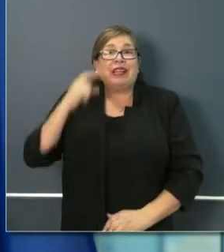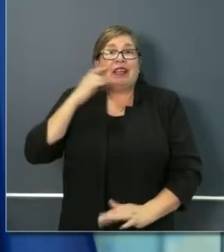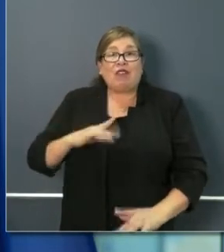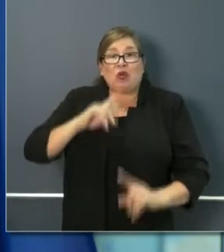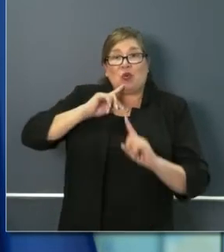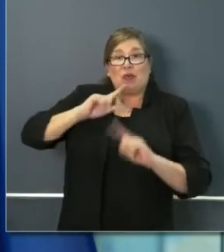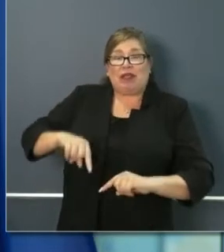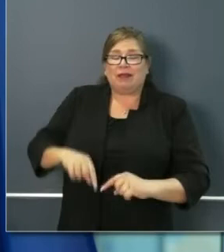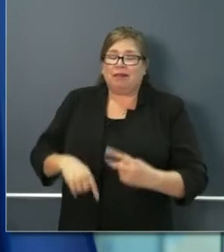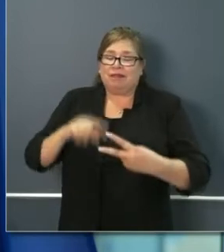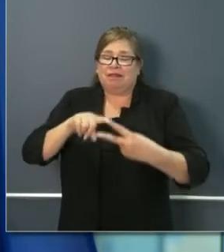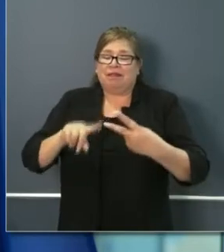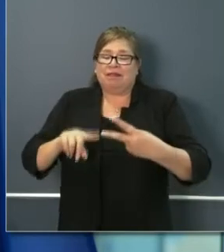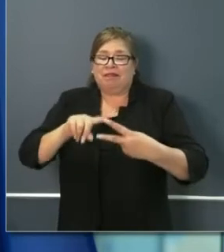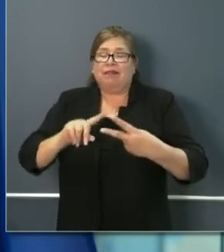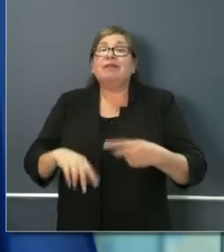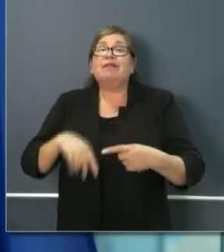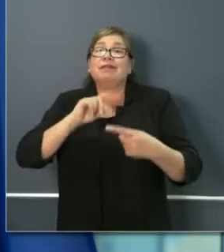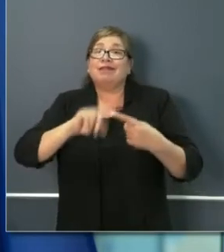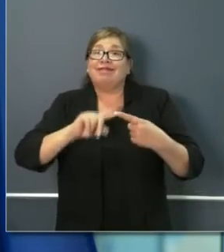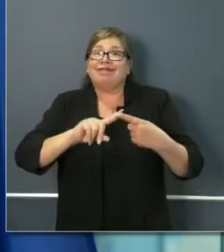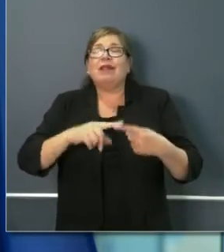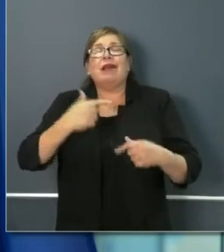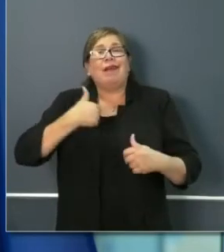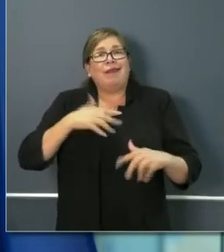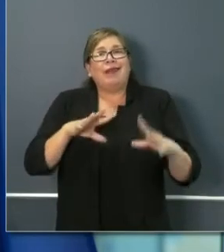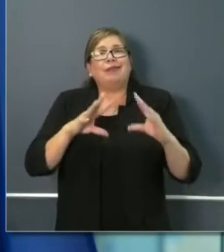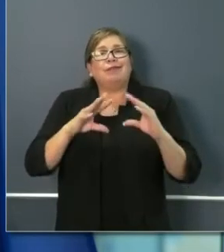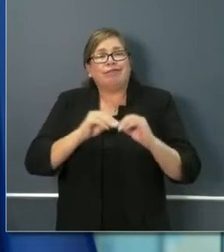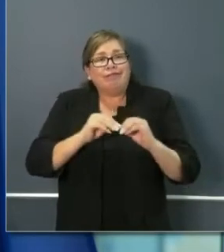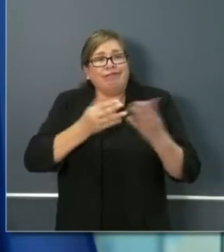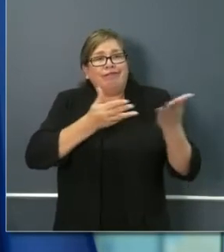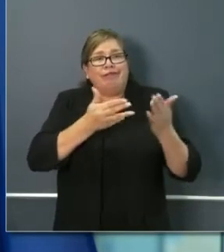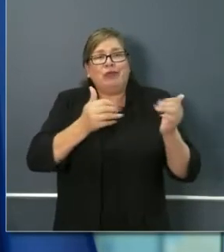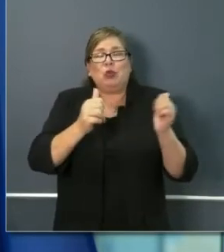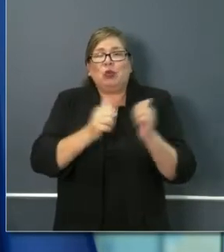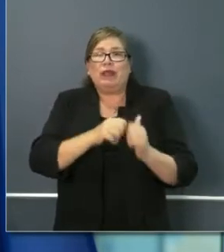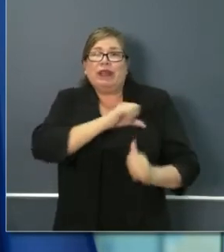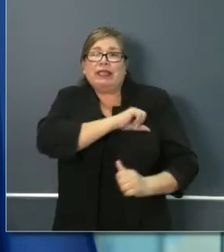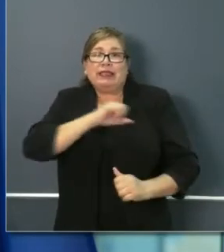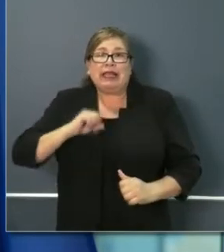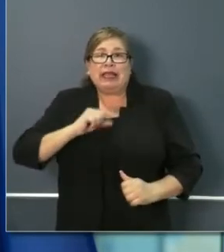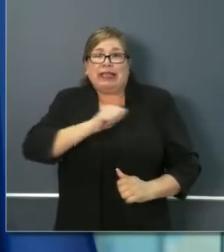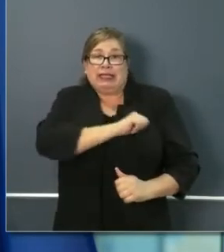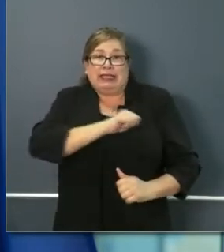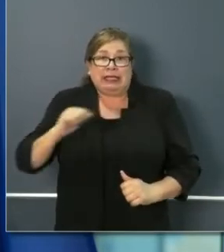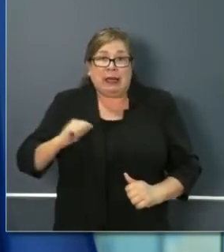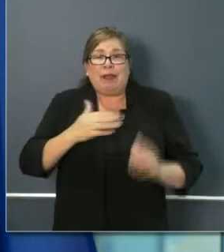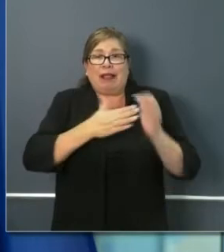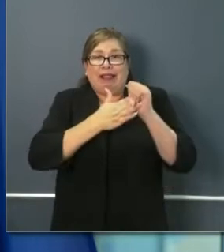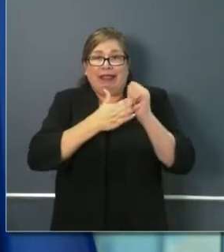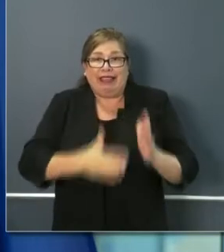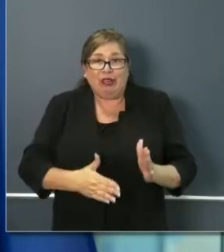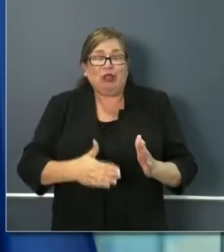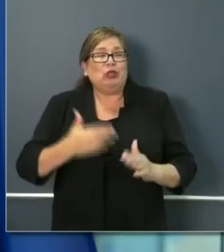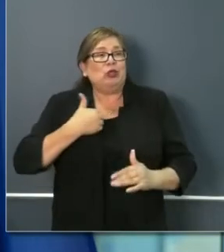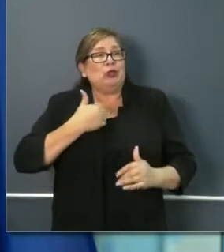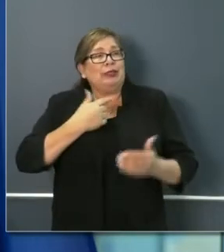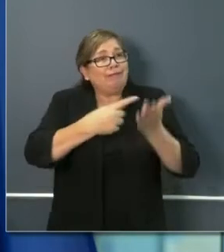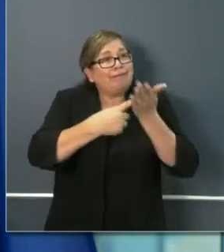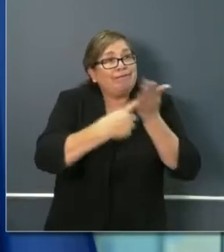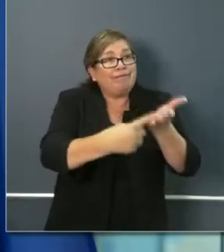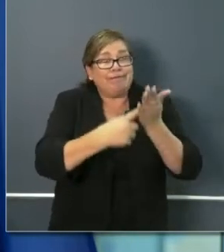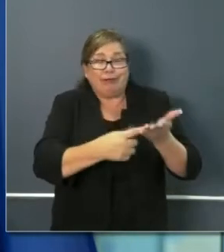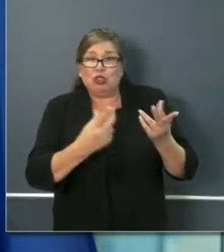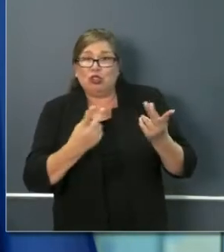leaders of both the Assembly and the Senate, Tony Atkins, the Senate, Speaker Rendon, We had precisely this